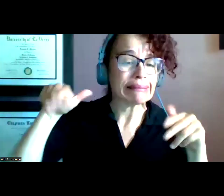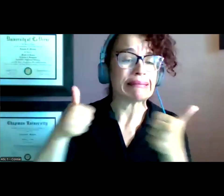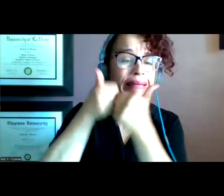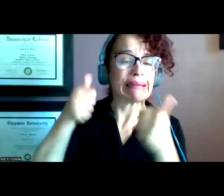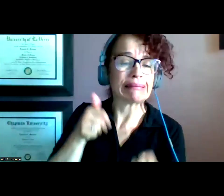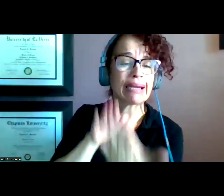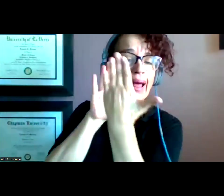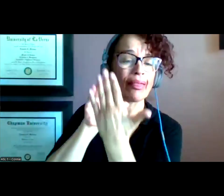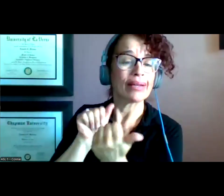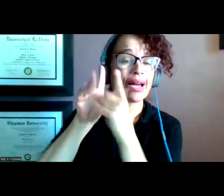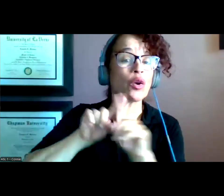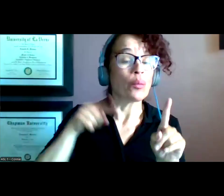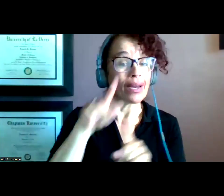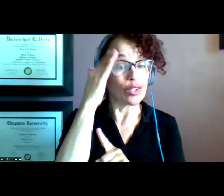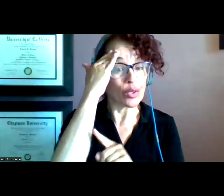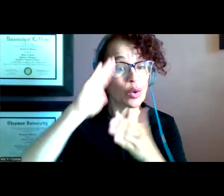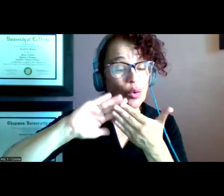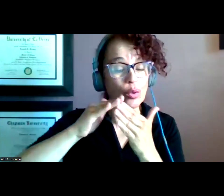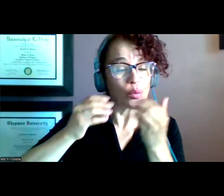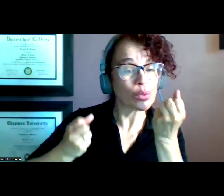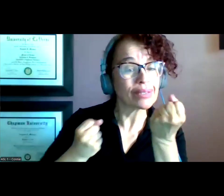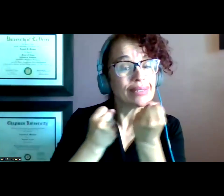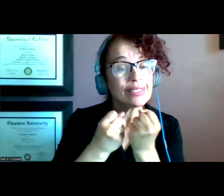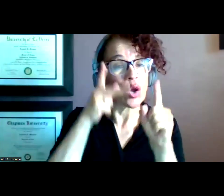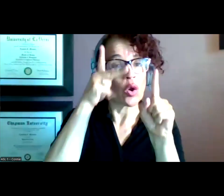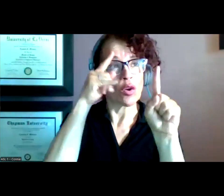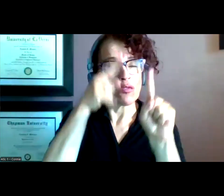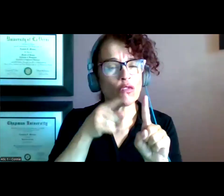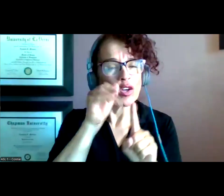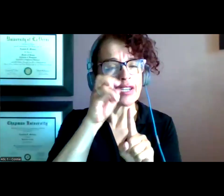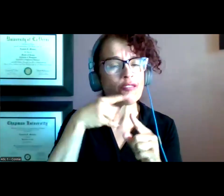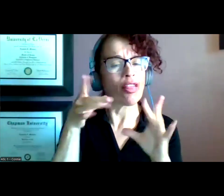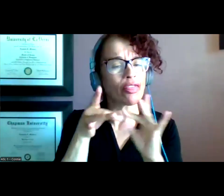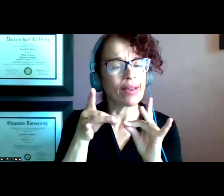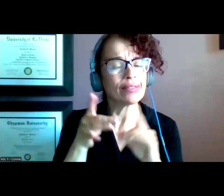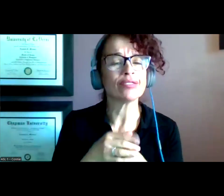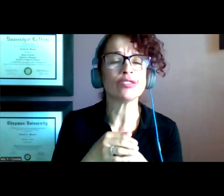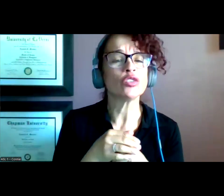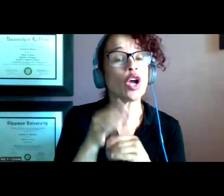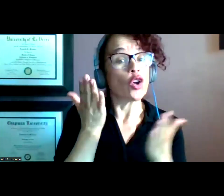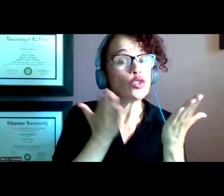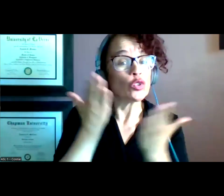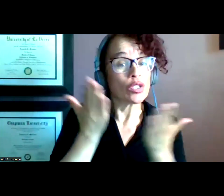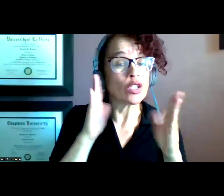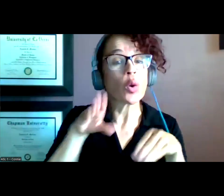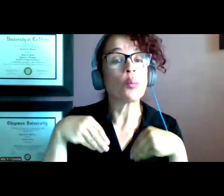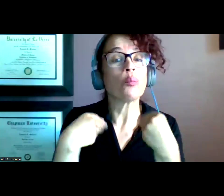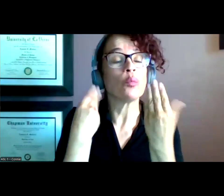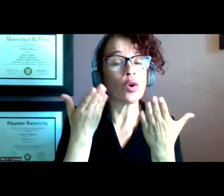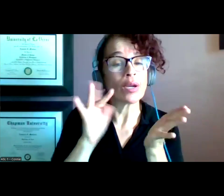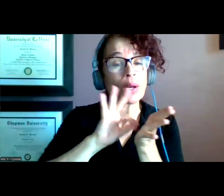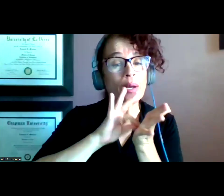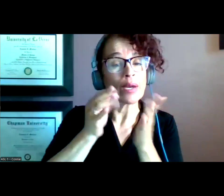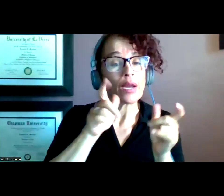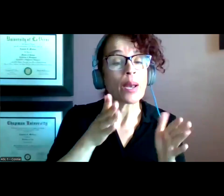up ahead. But as you know, community supports is one of the key features of CalAIM, and these are services provided by our Medi-Cal